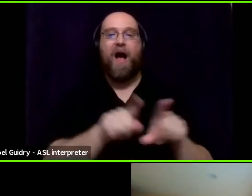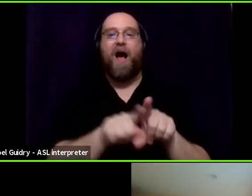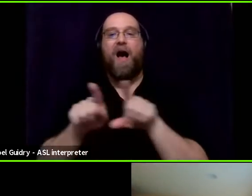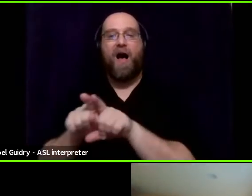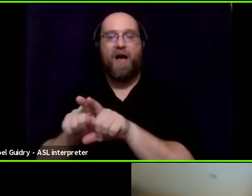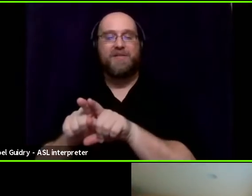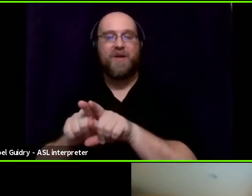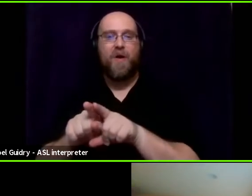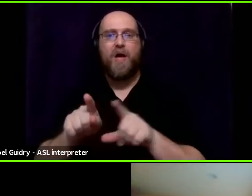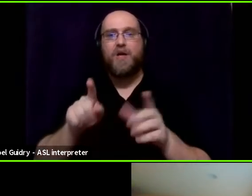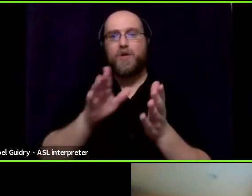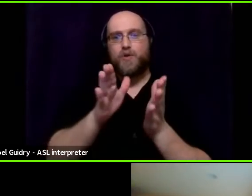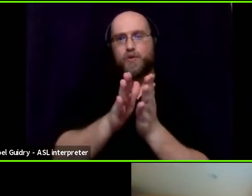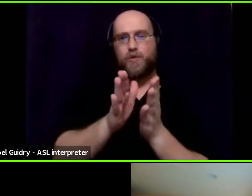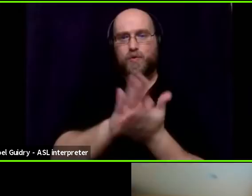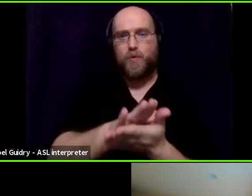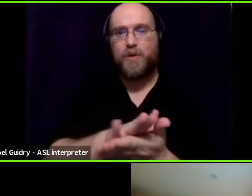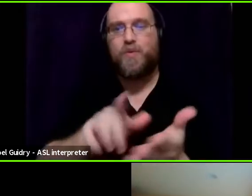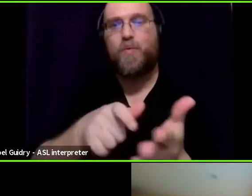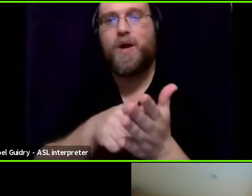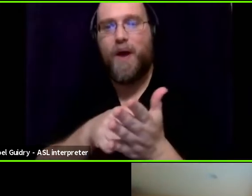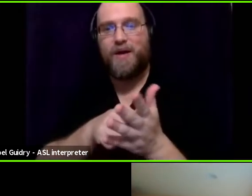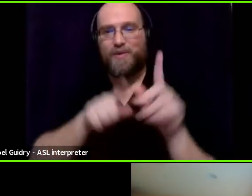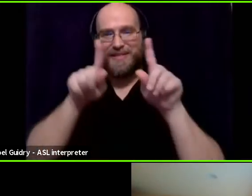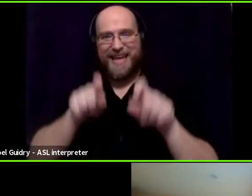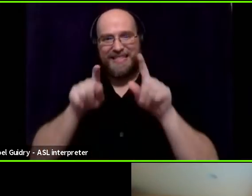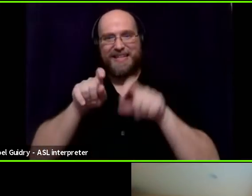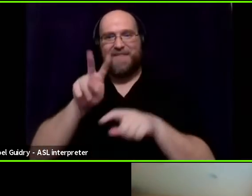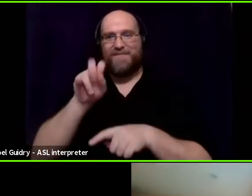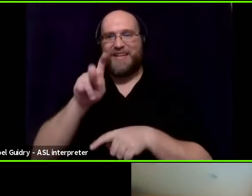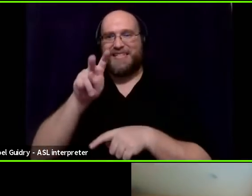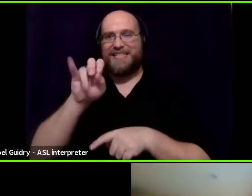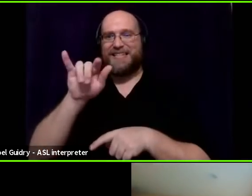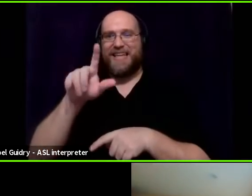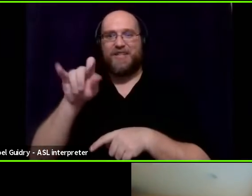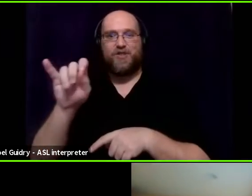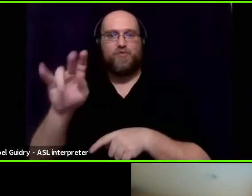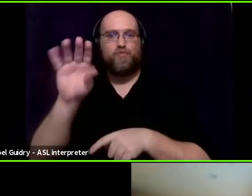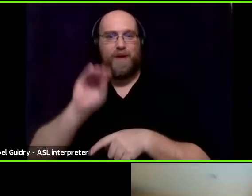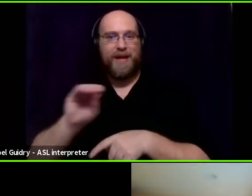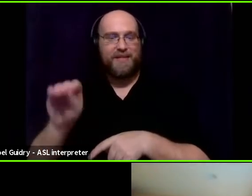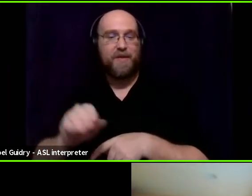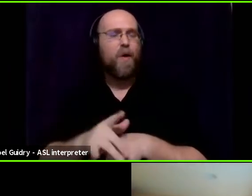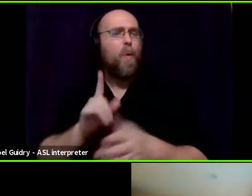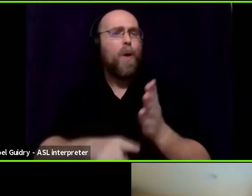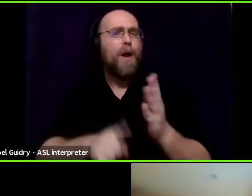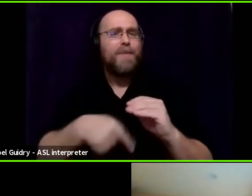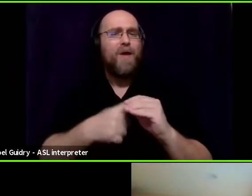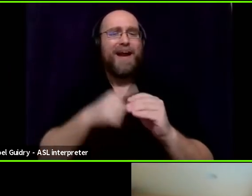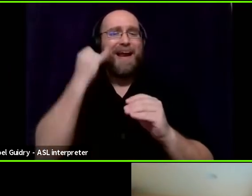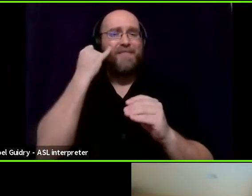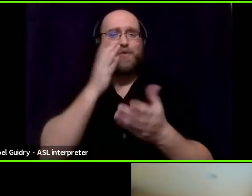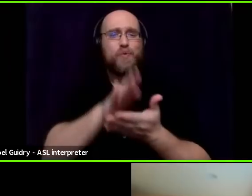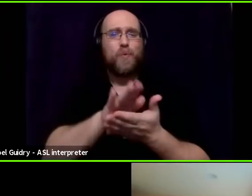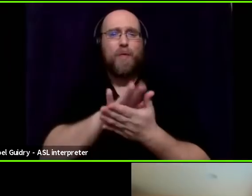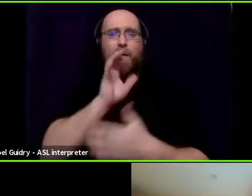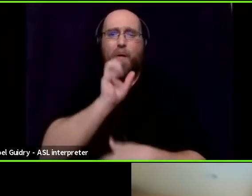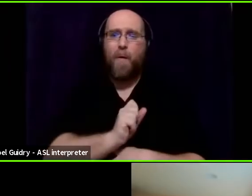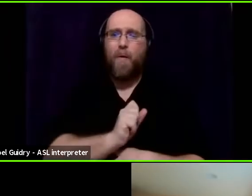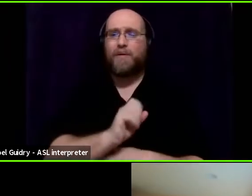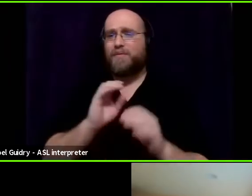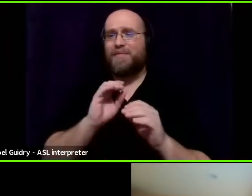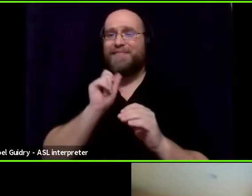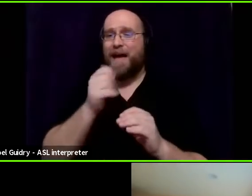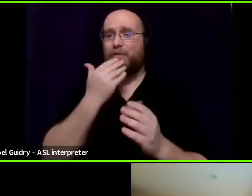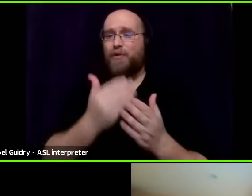ventilation rates are? A follow-up to that is, what if the school where you work is very old, has horrible ventilation, hasn't had good air quality in the past 20